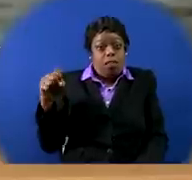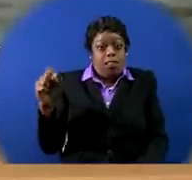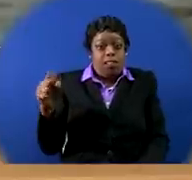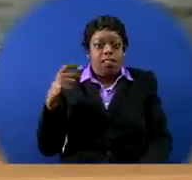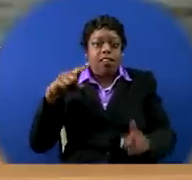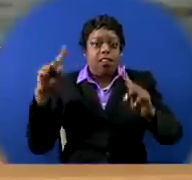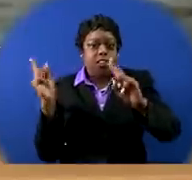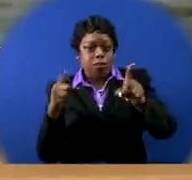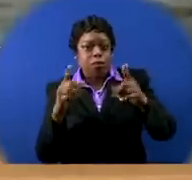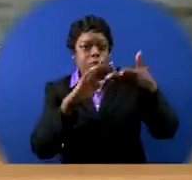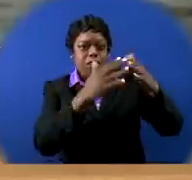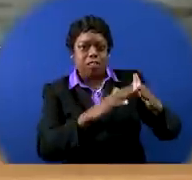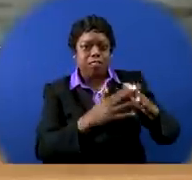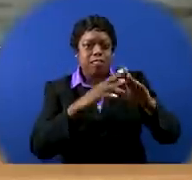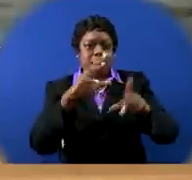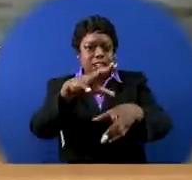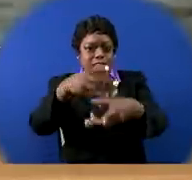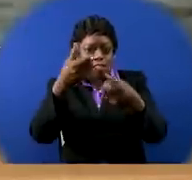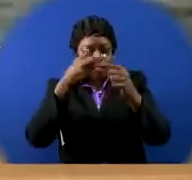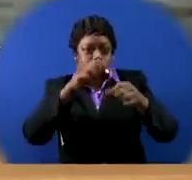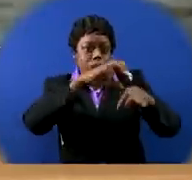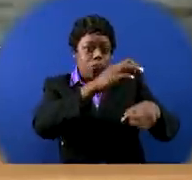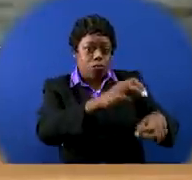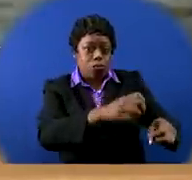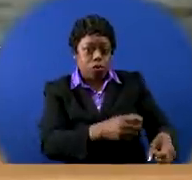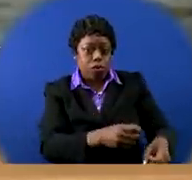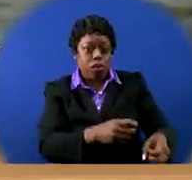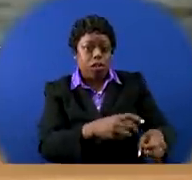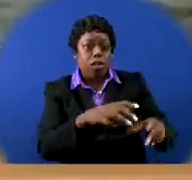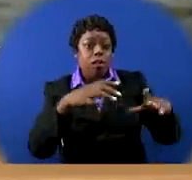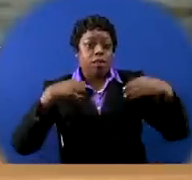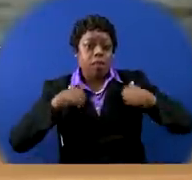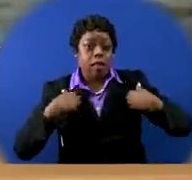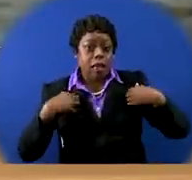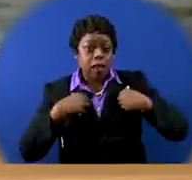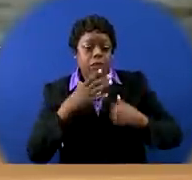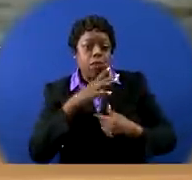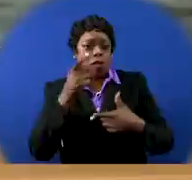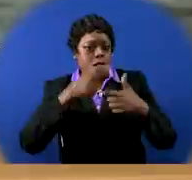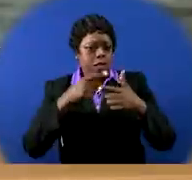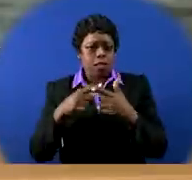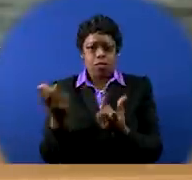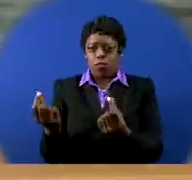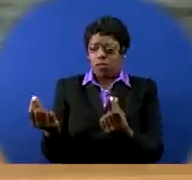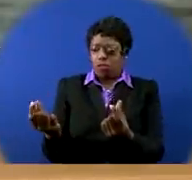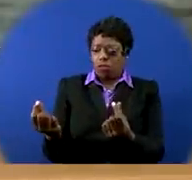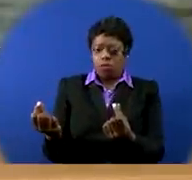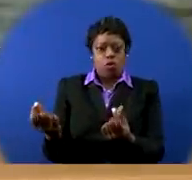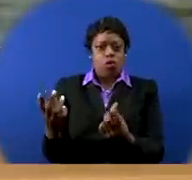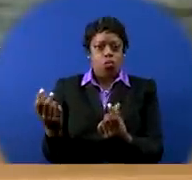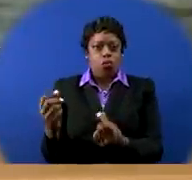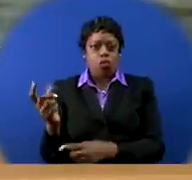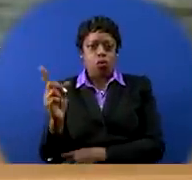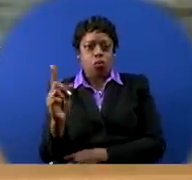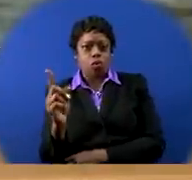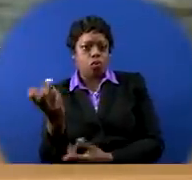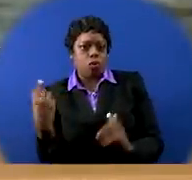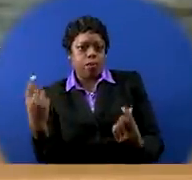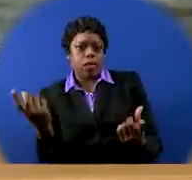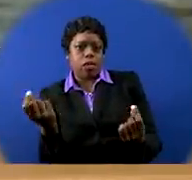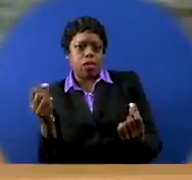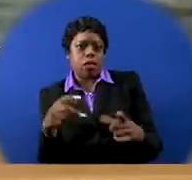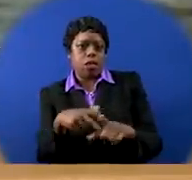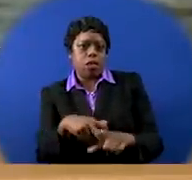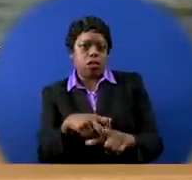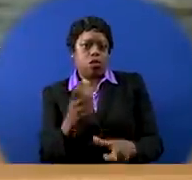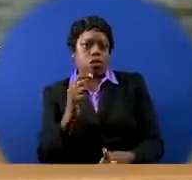into the city. They start taking the donkey, untie the donkey. And when they do so, there are folk who ask him, what are you doing with my donkey? Where are you taking my donkey? And says, the Lord needs